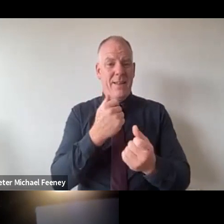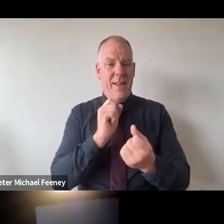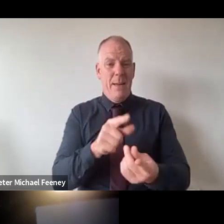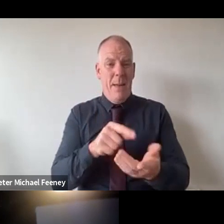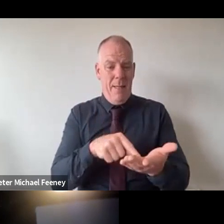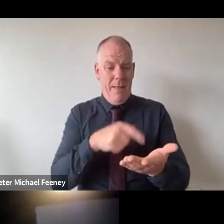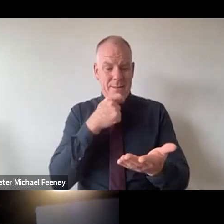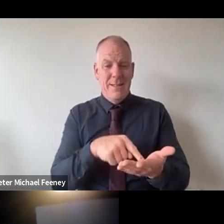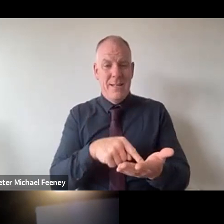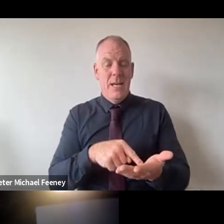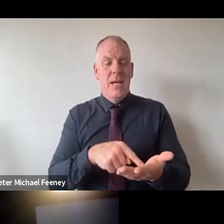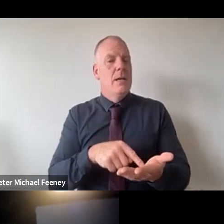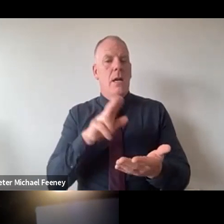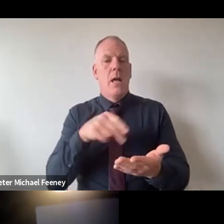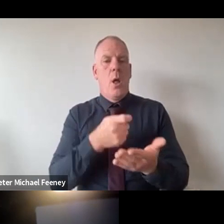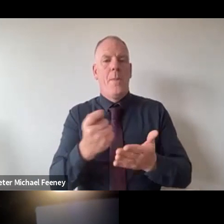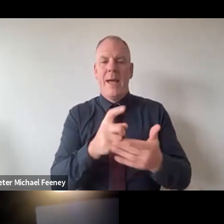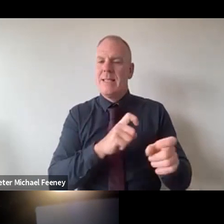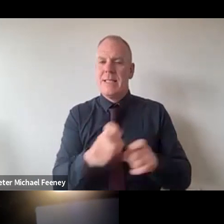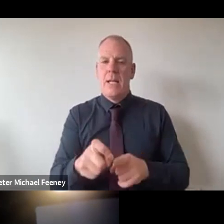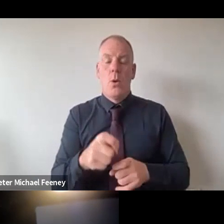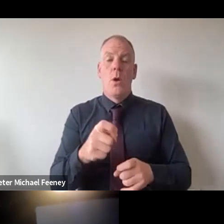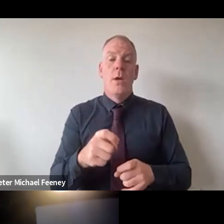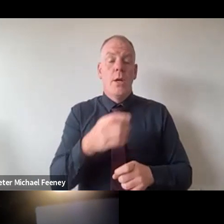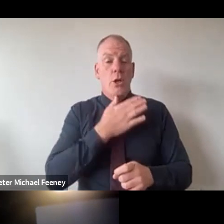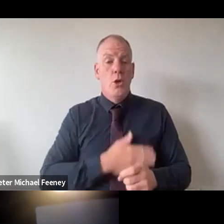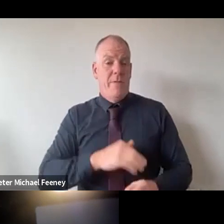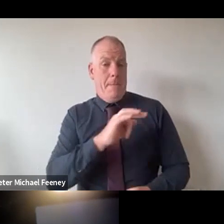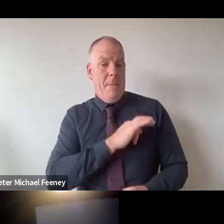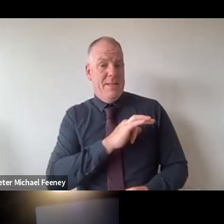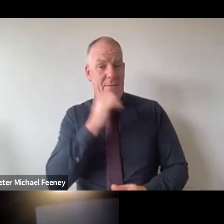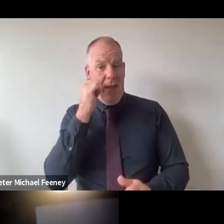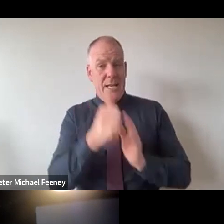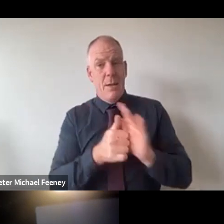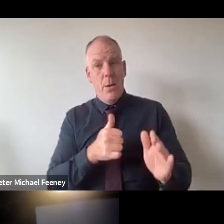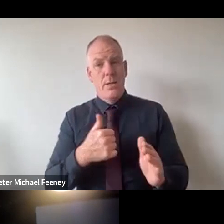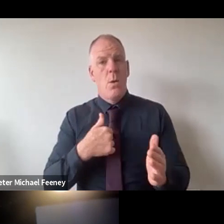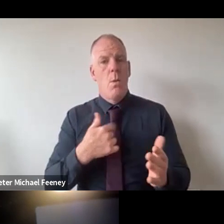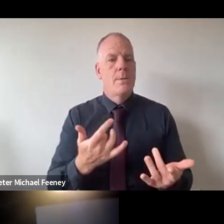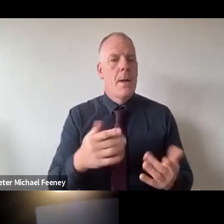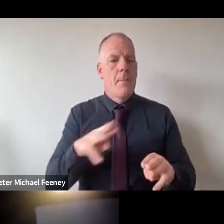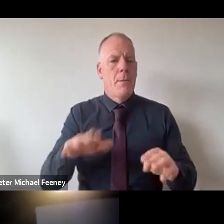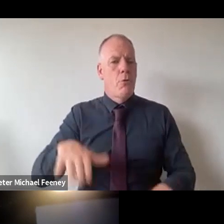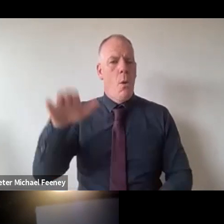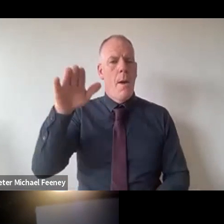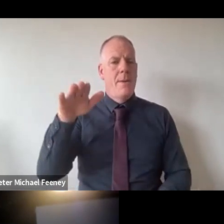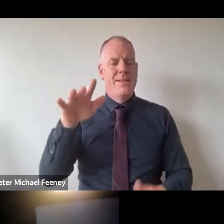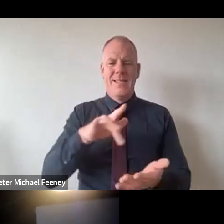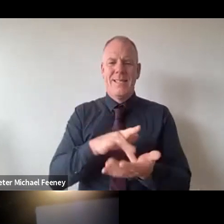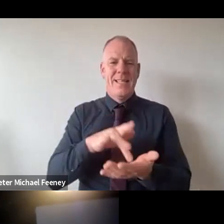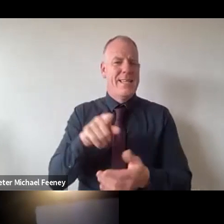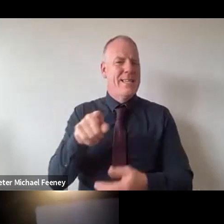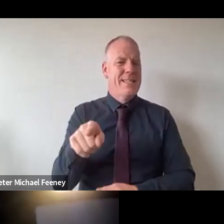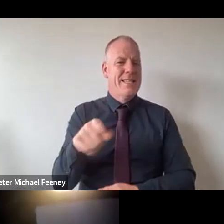But just what I would say from what happened to me, from my own personal lived experience, people growing up in the inner city are very